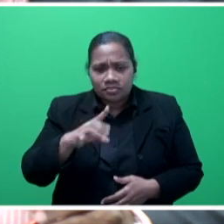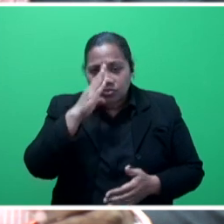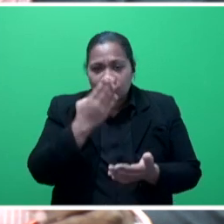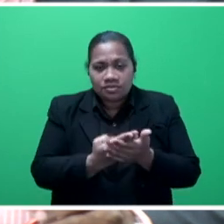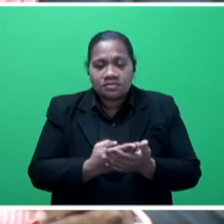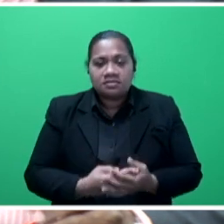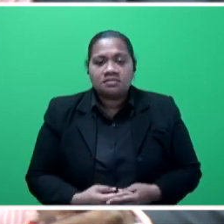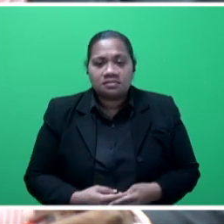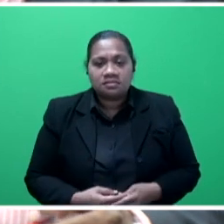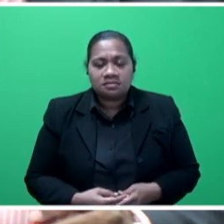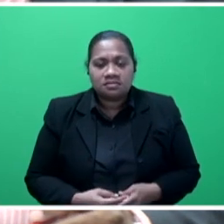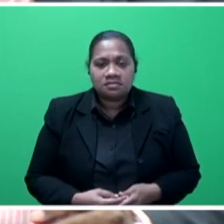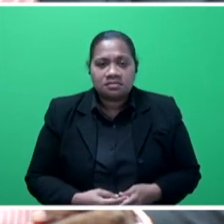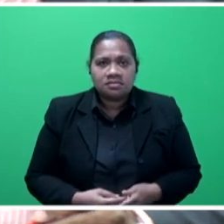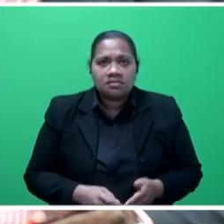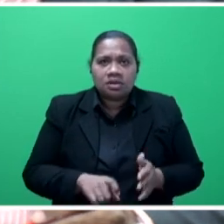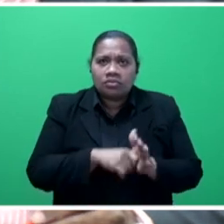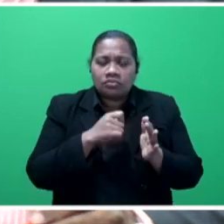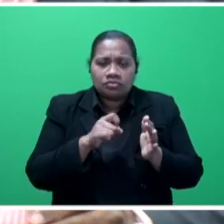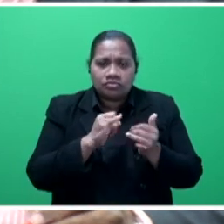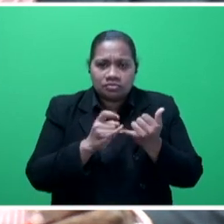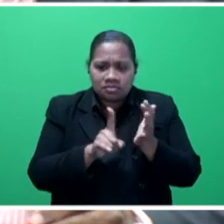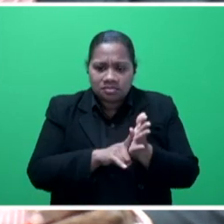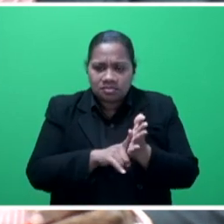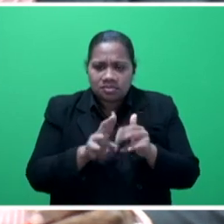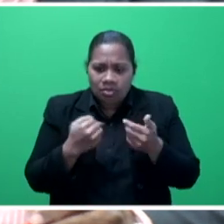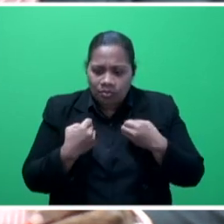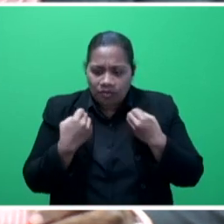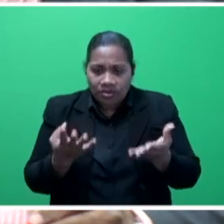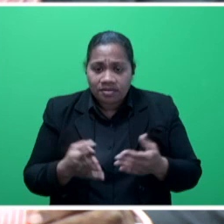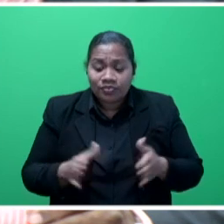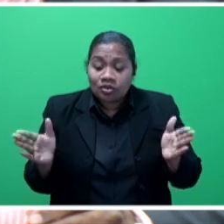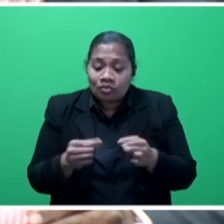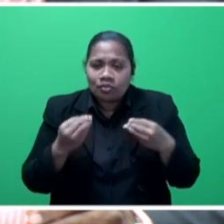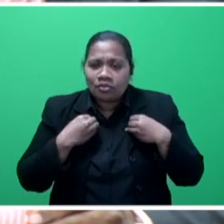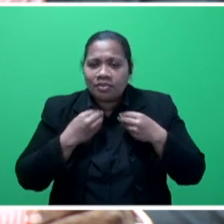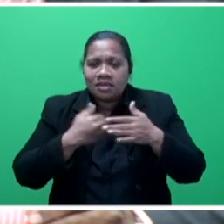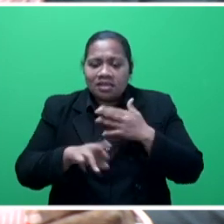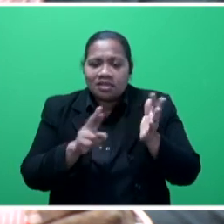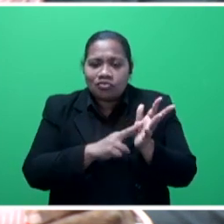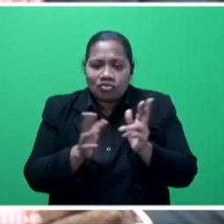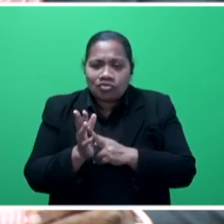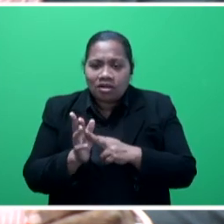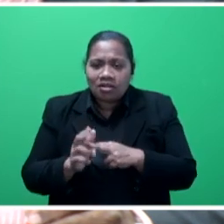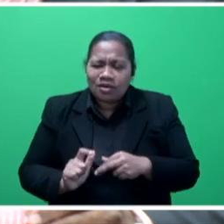service providers. These are primarily small businesses in the rural, remote, and maritime